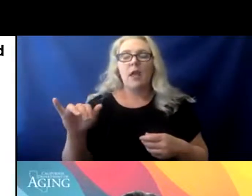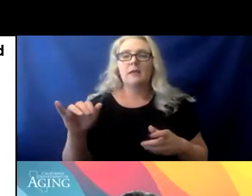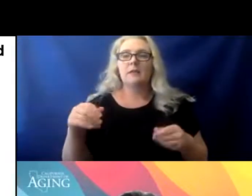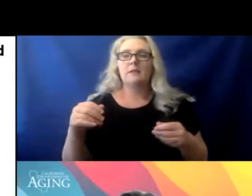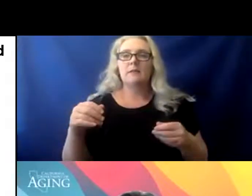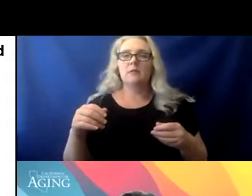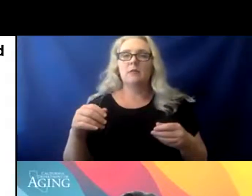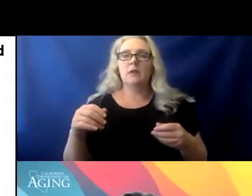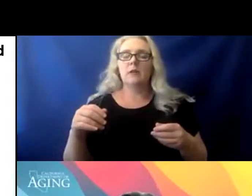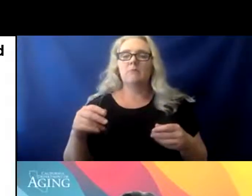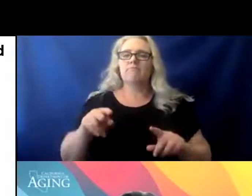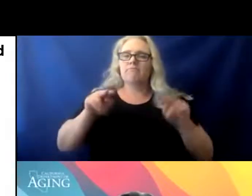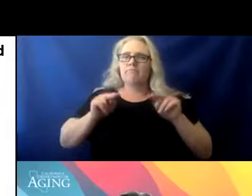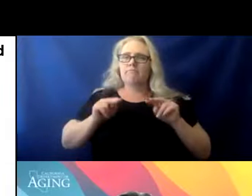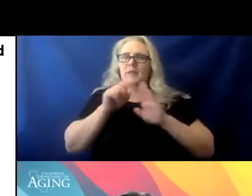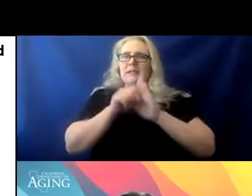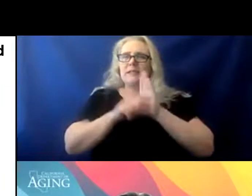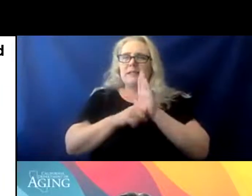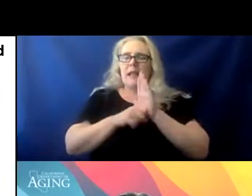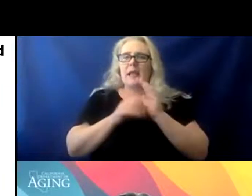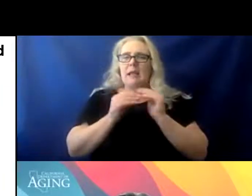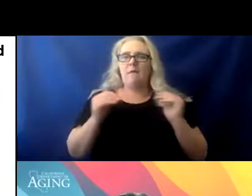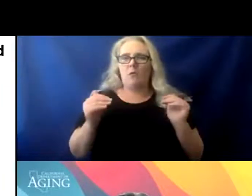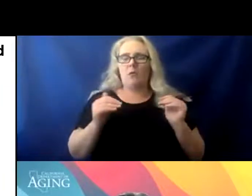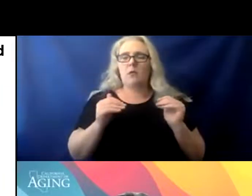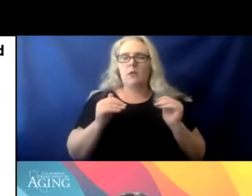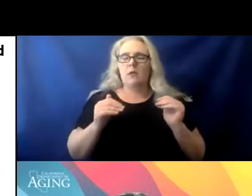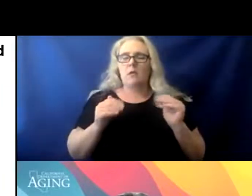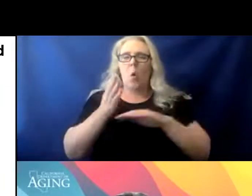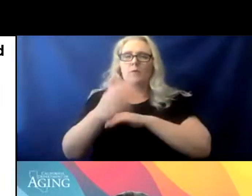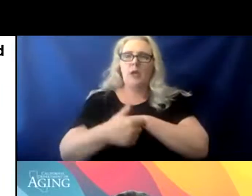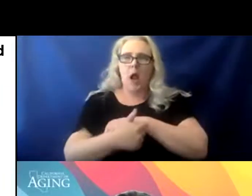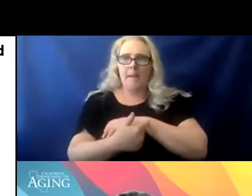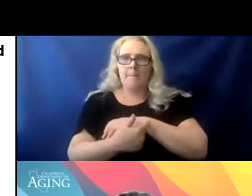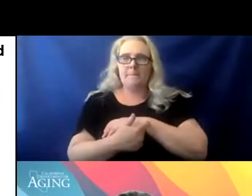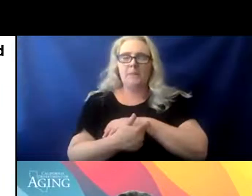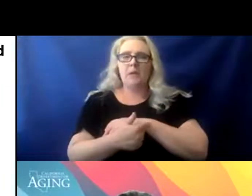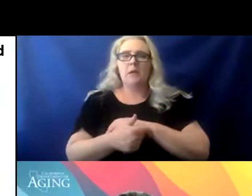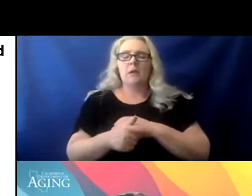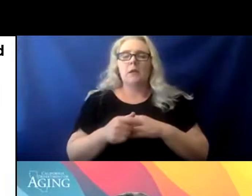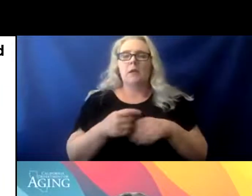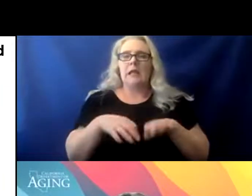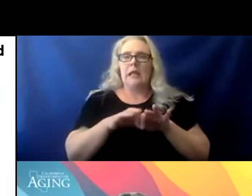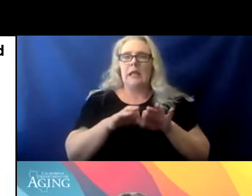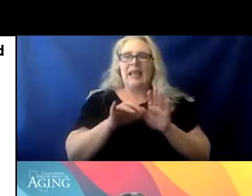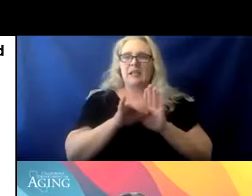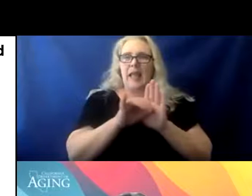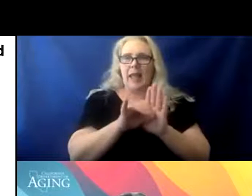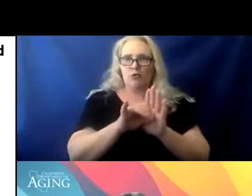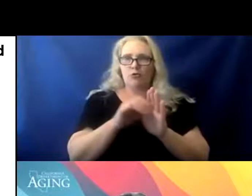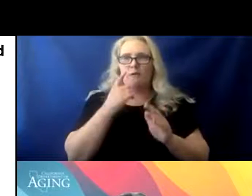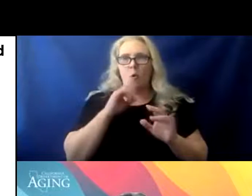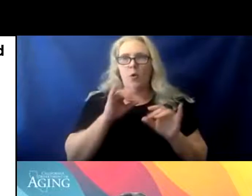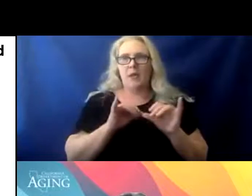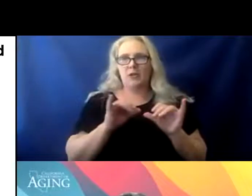the statewide level over time some key indicators to measure our progress